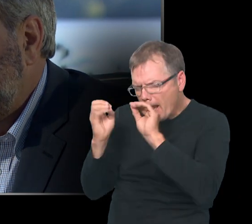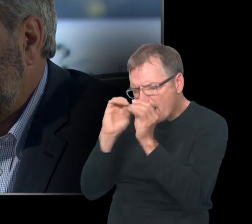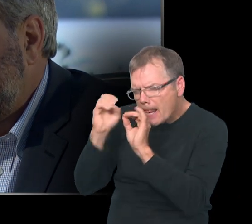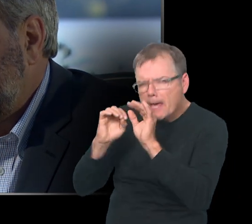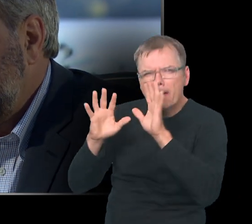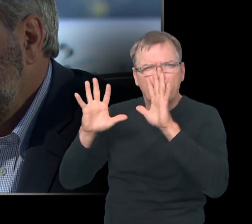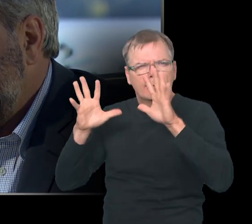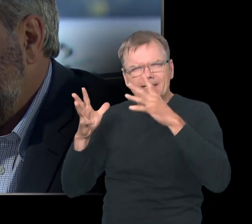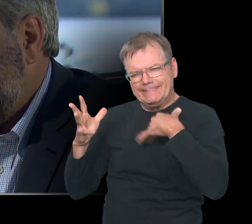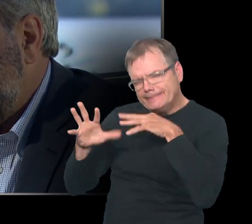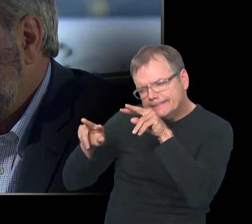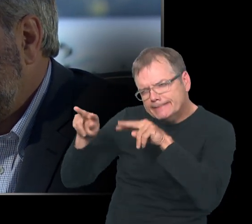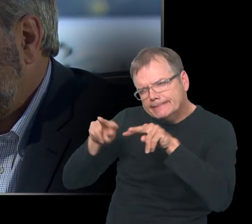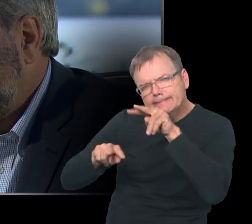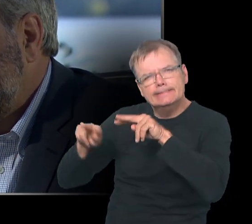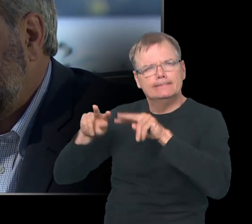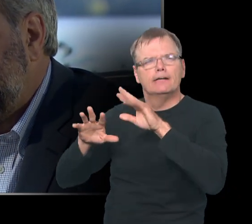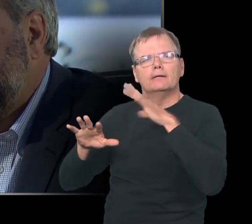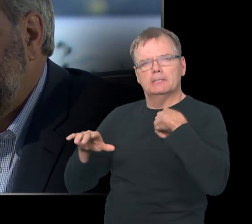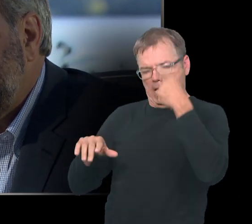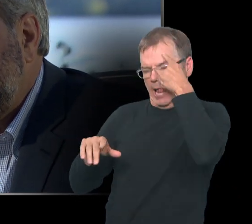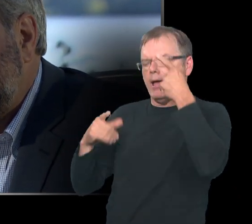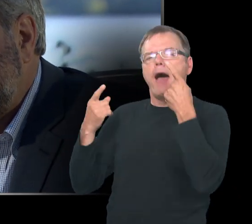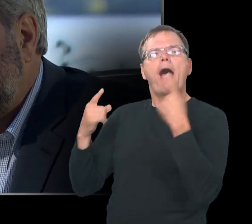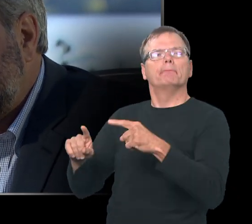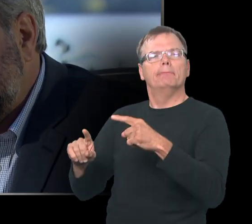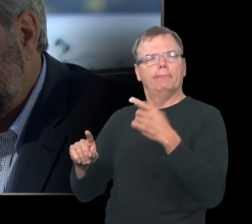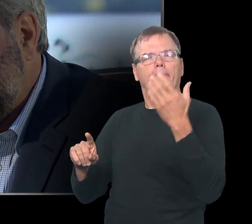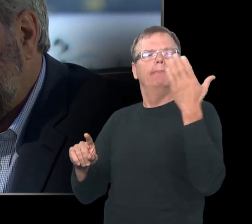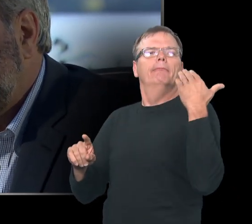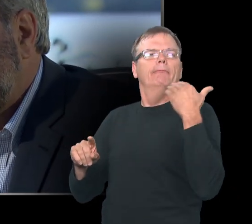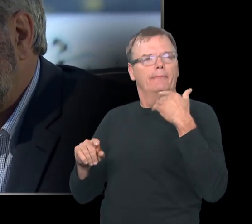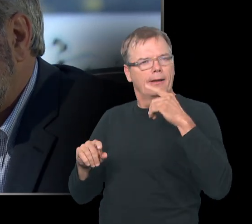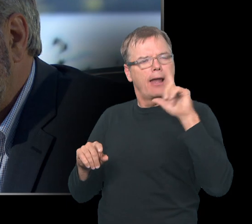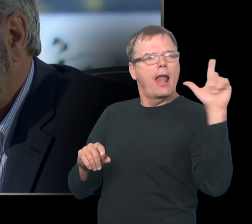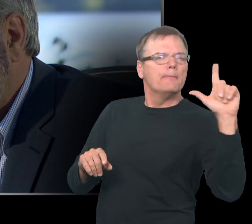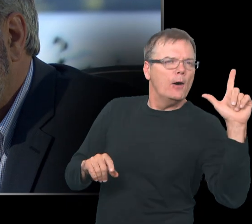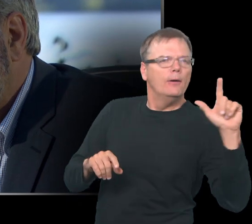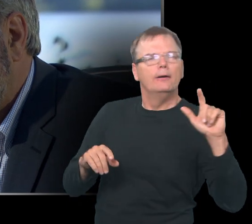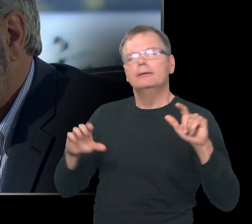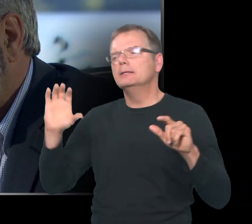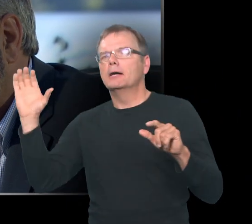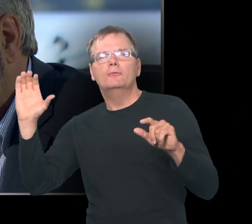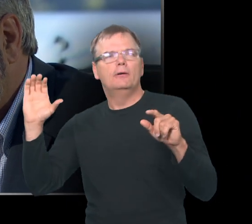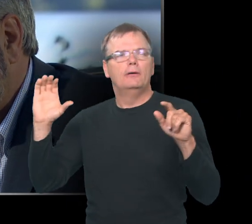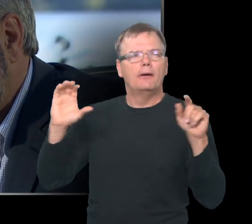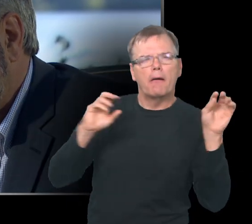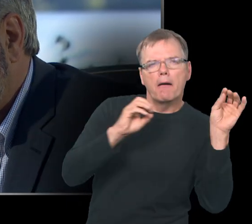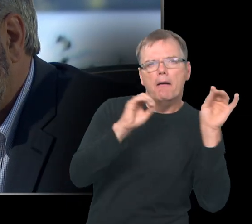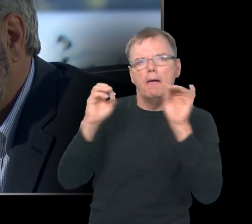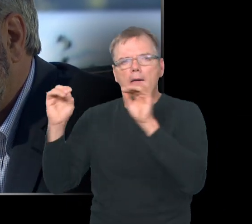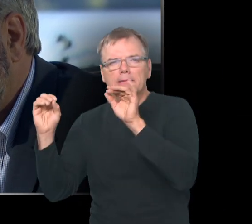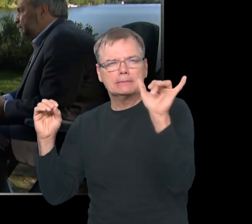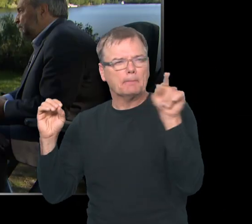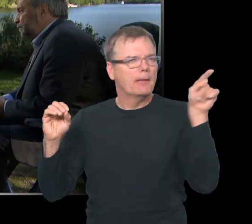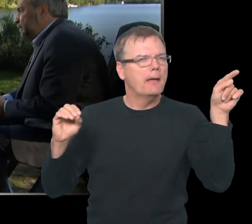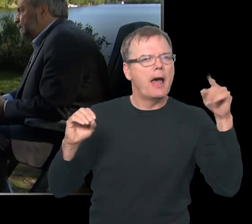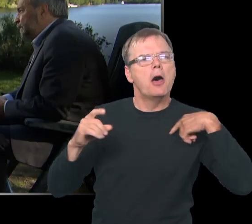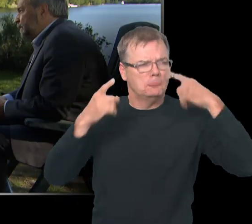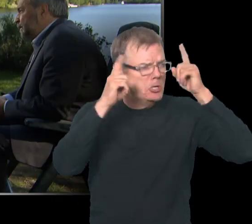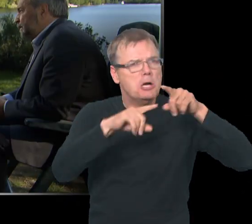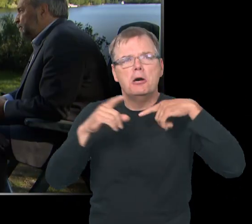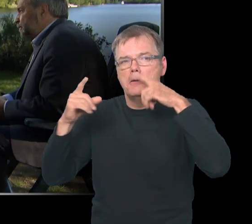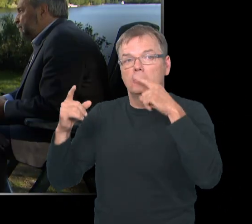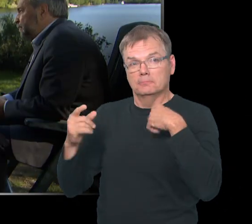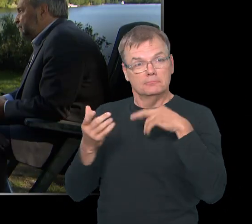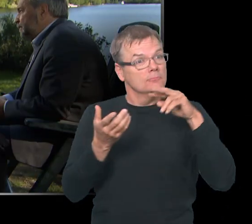historically applied differently. I think that my adversaries take the approach that you've just described, and it's certainly the one that I would take. So